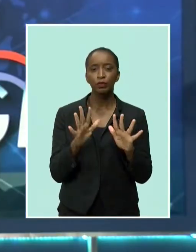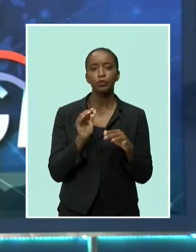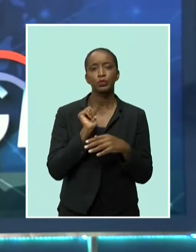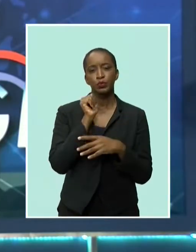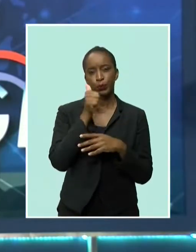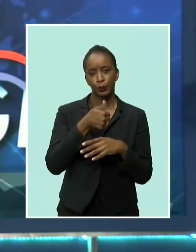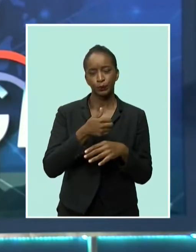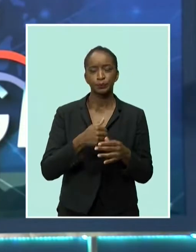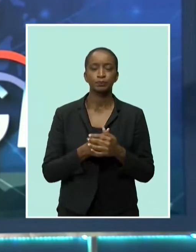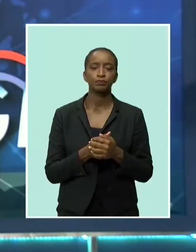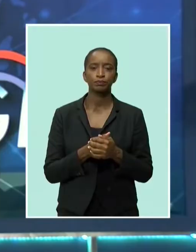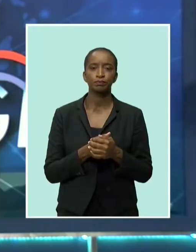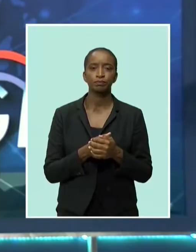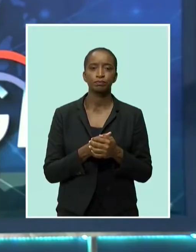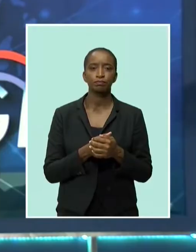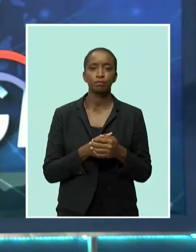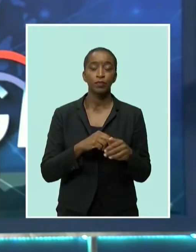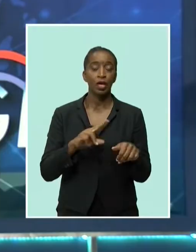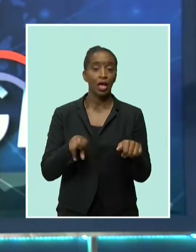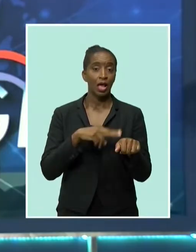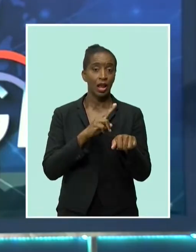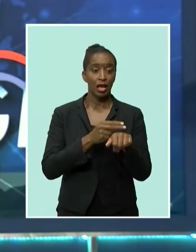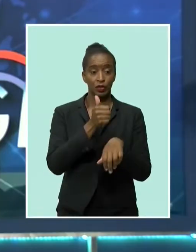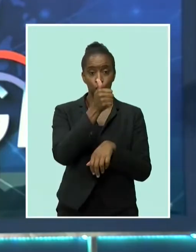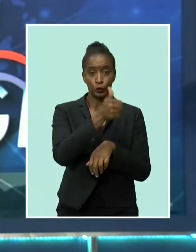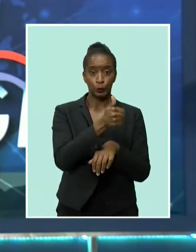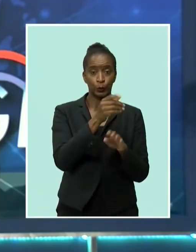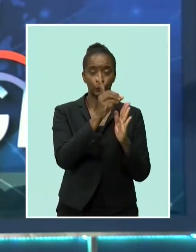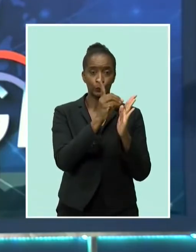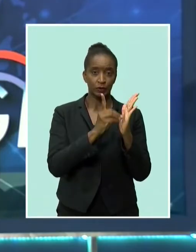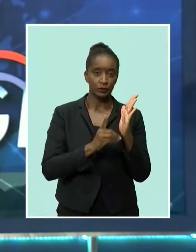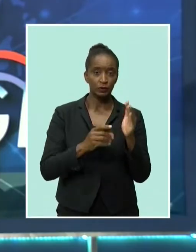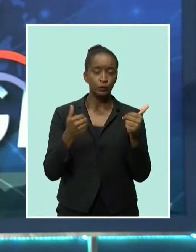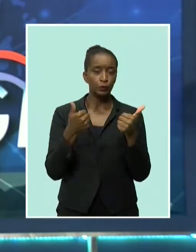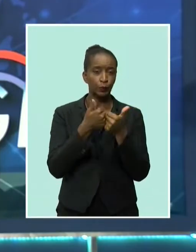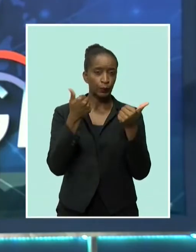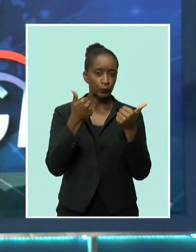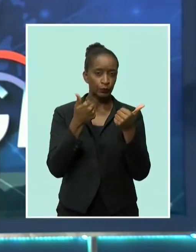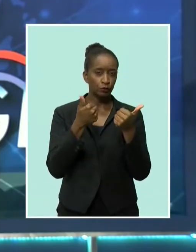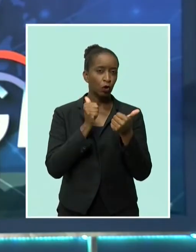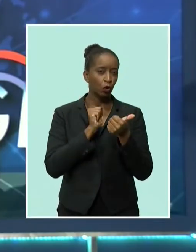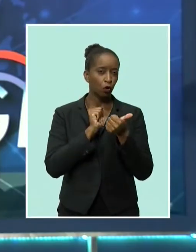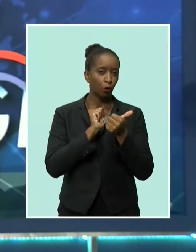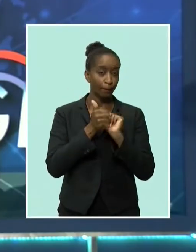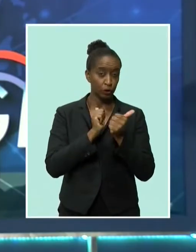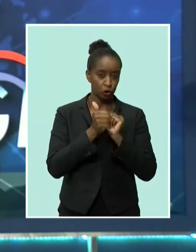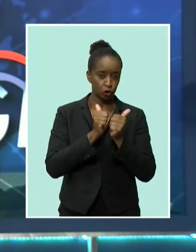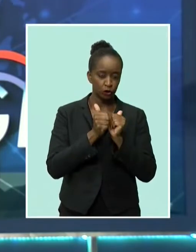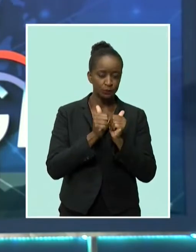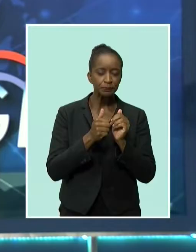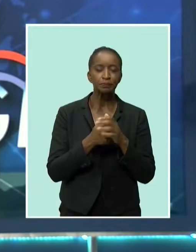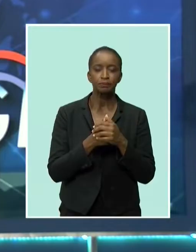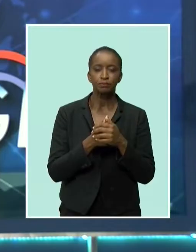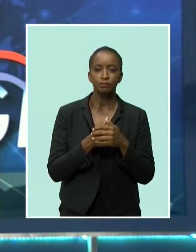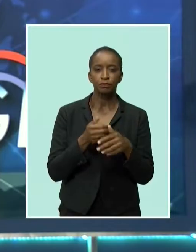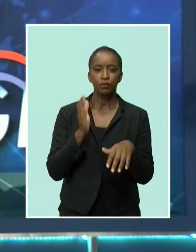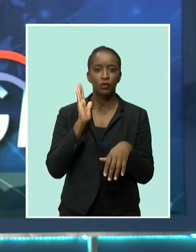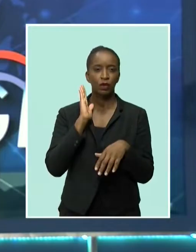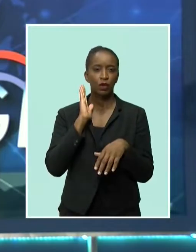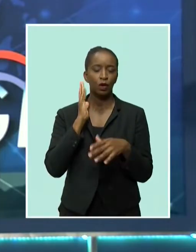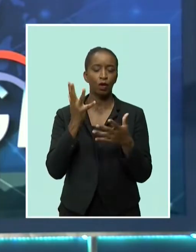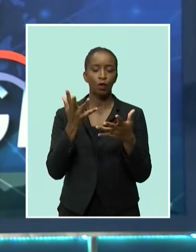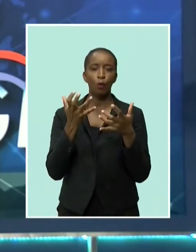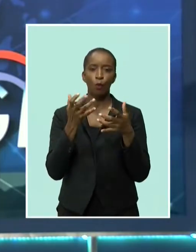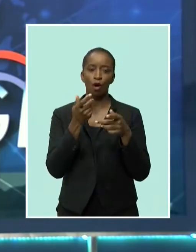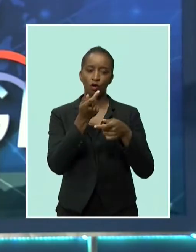The National Monument Design Competition to determine which locally designed creation will take pride of place on the spot where the Nelson statue once